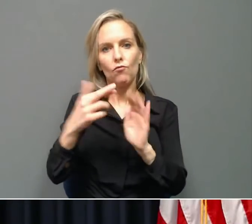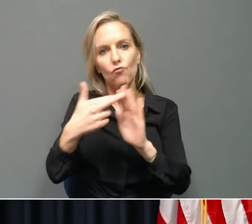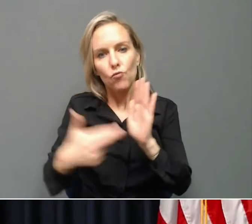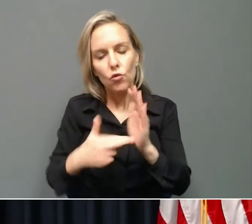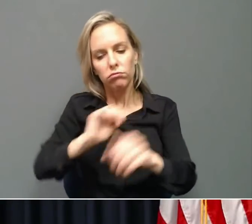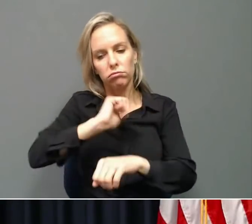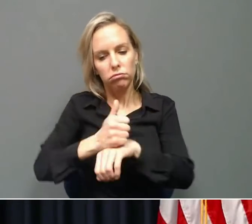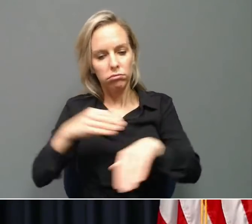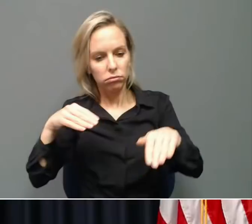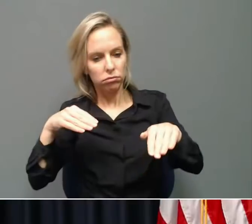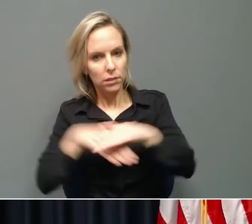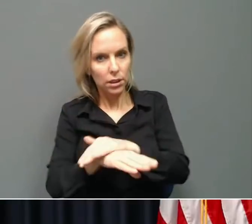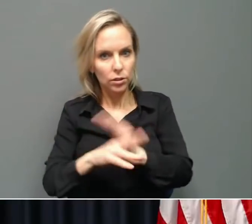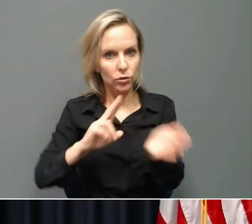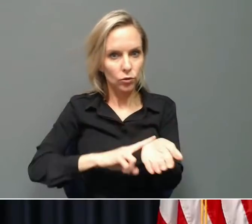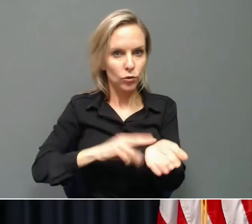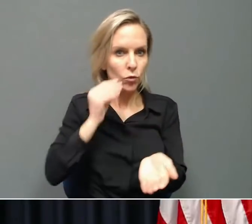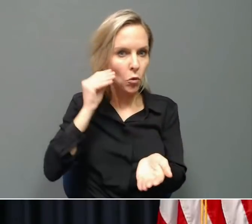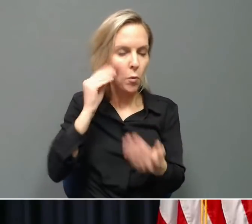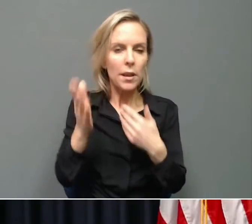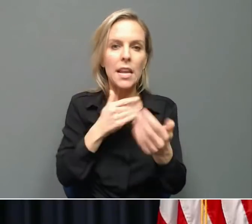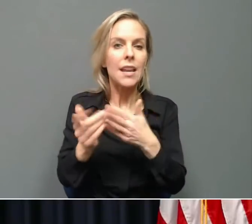your temperature?